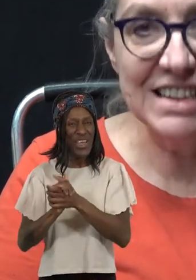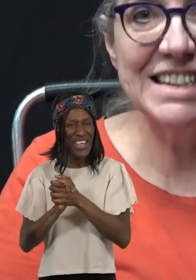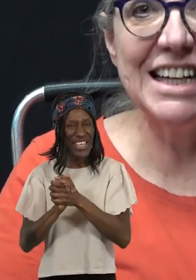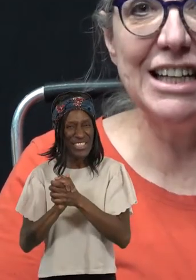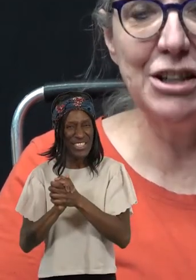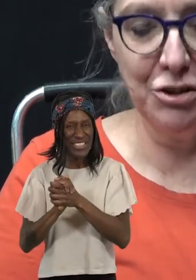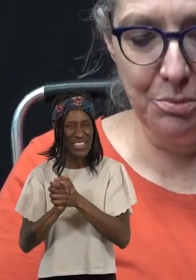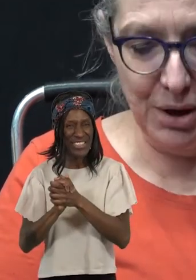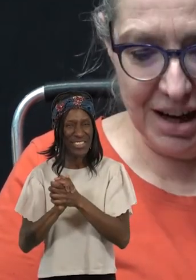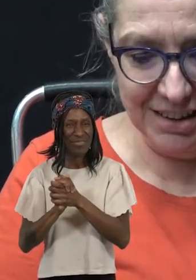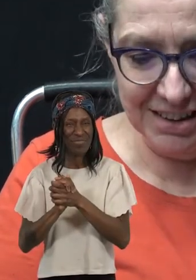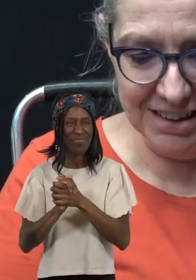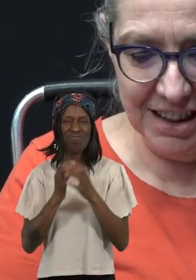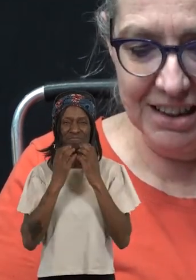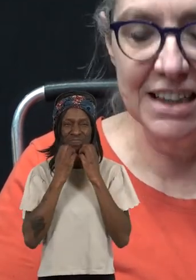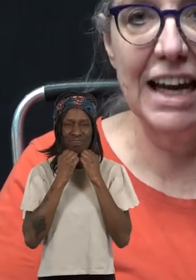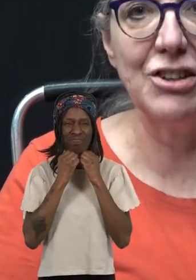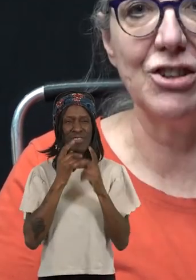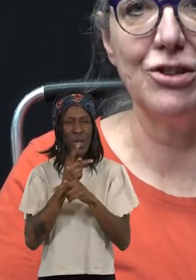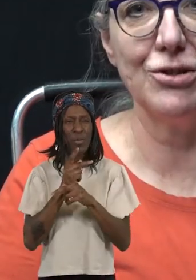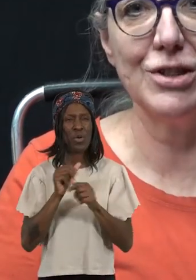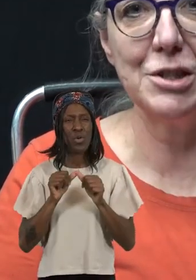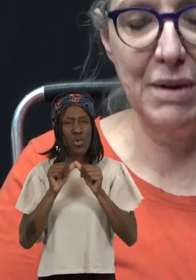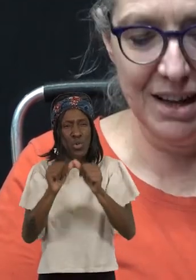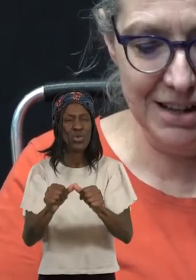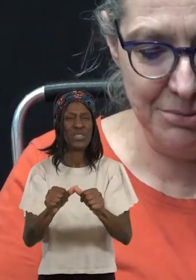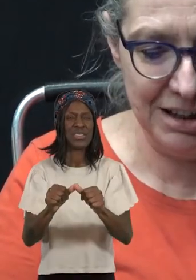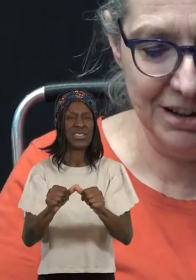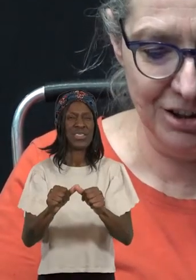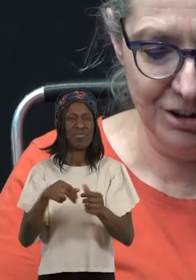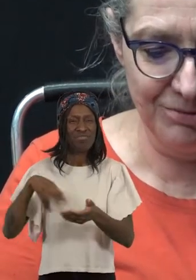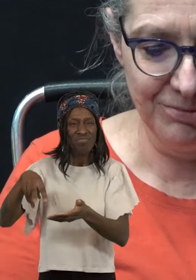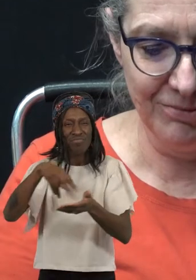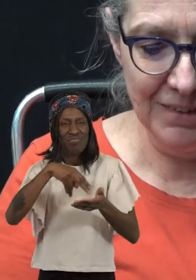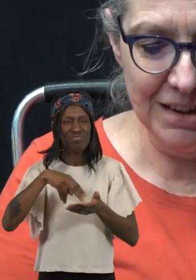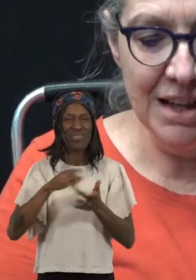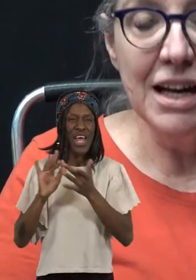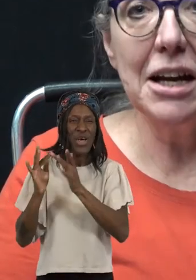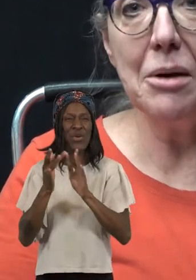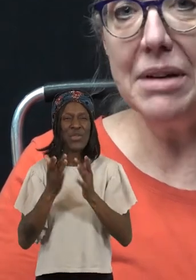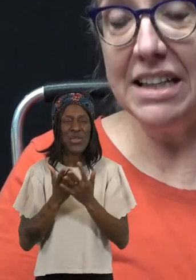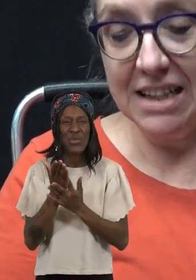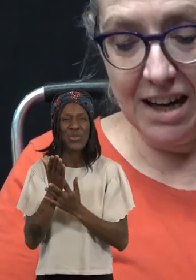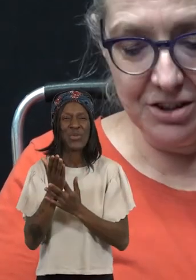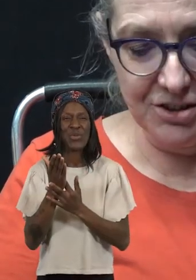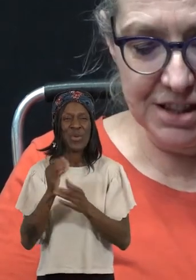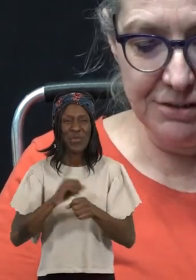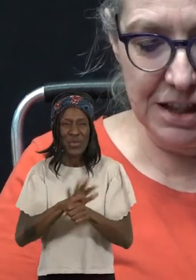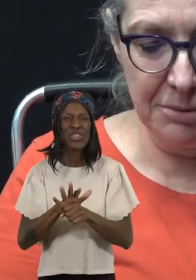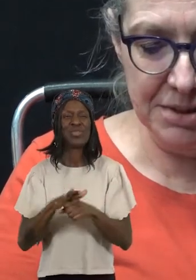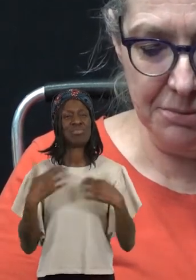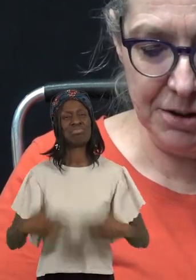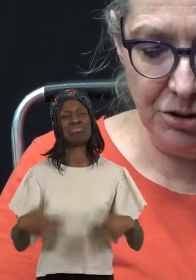Congratulations on sustaining your practice and connection through this pandemic year. Company dancers have kept up their